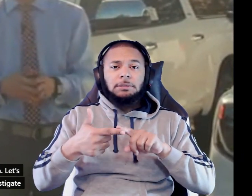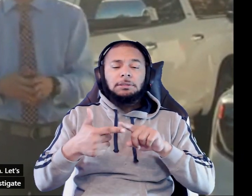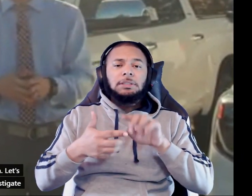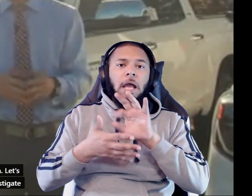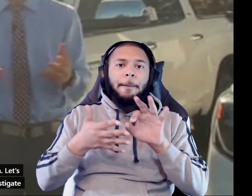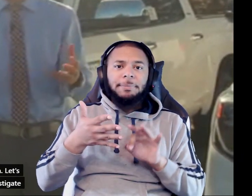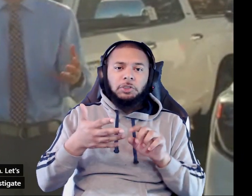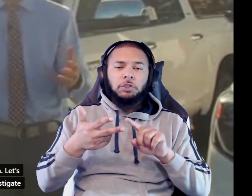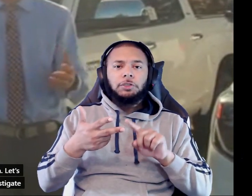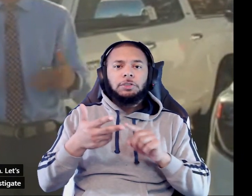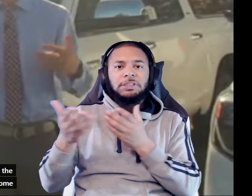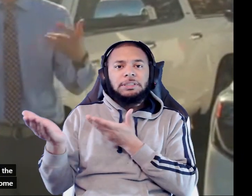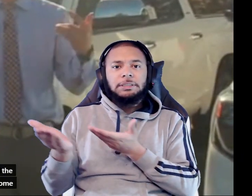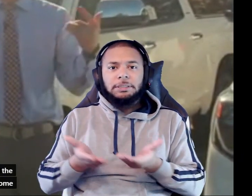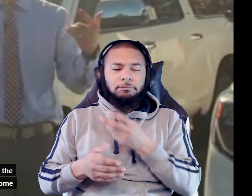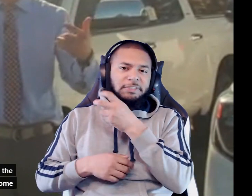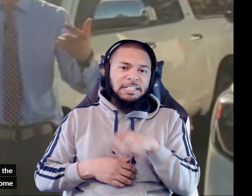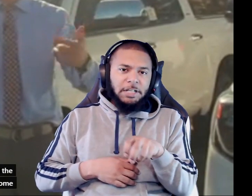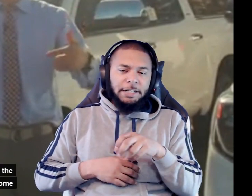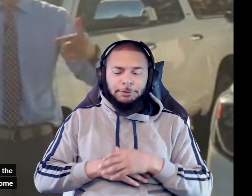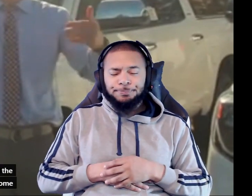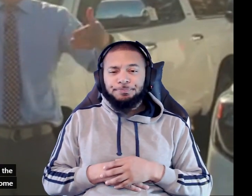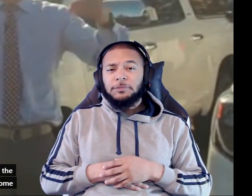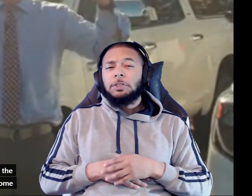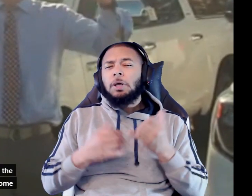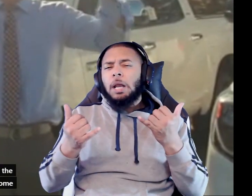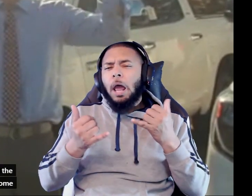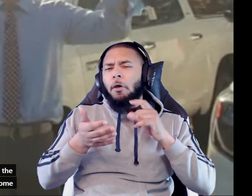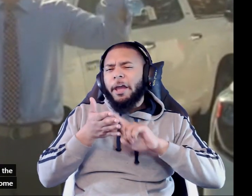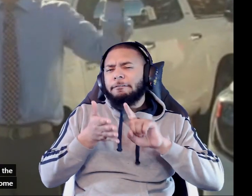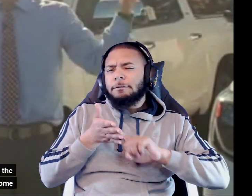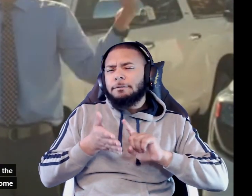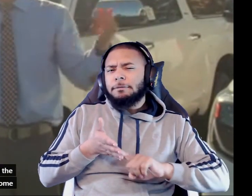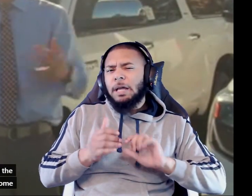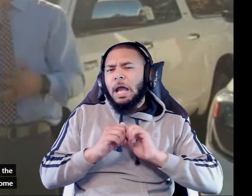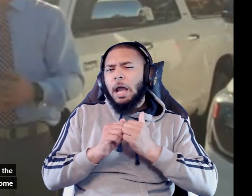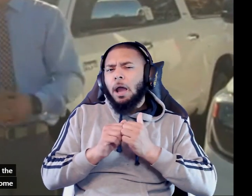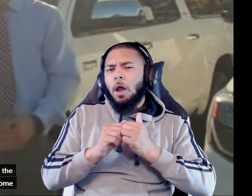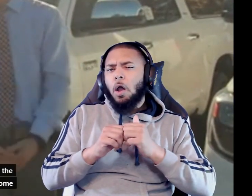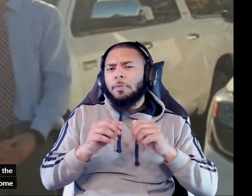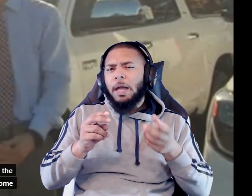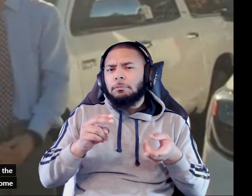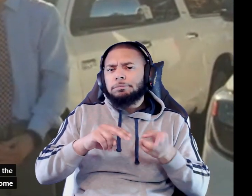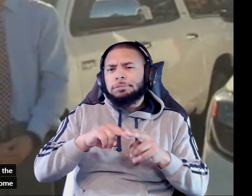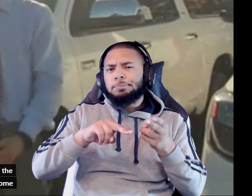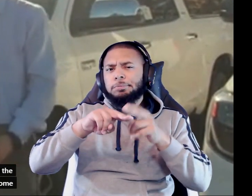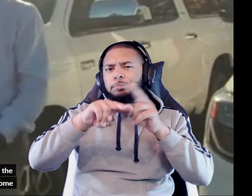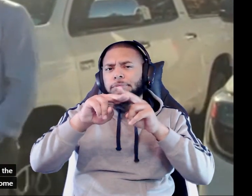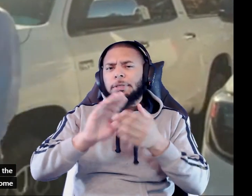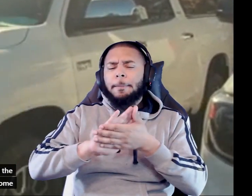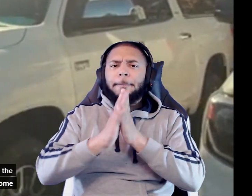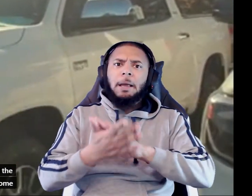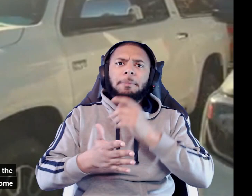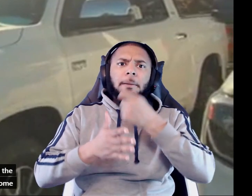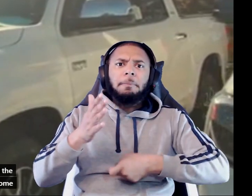back to the classroom and investigate how these incorporate to build the price of new cars.